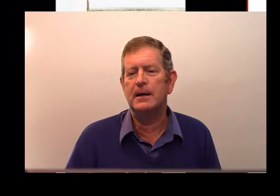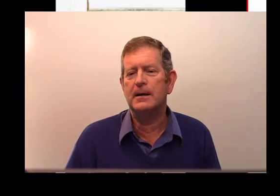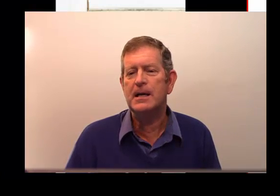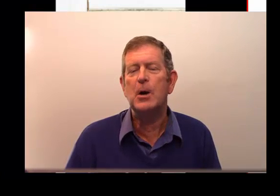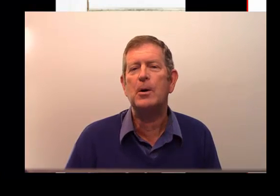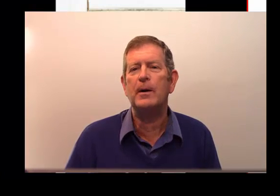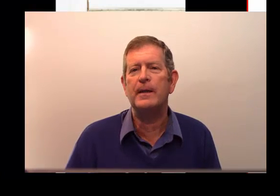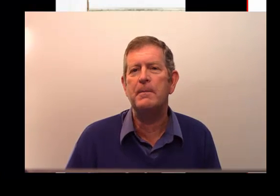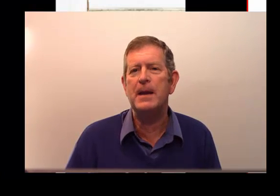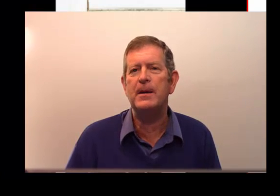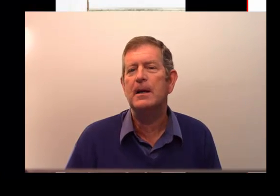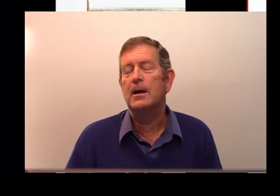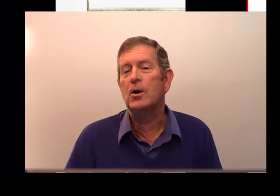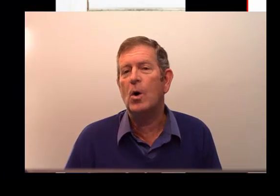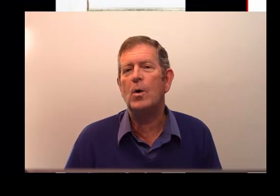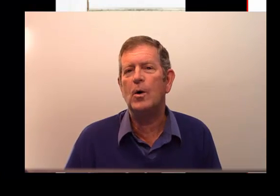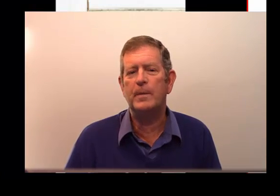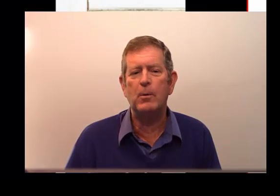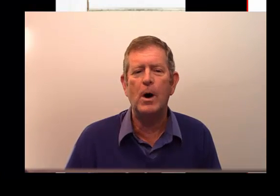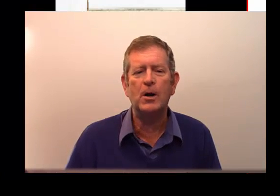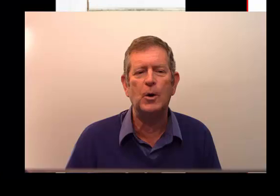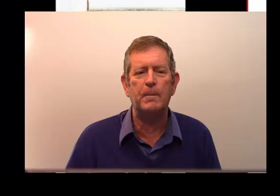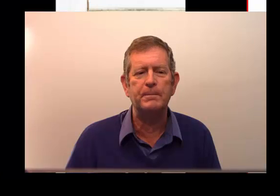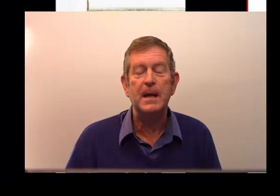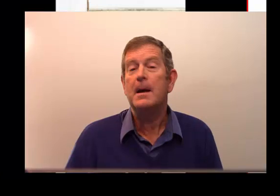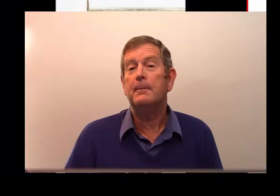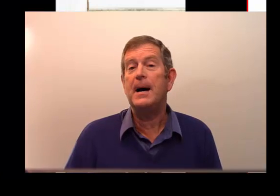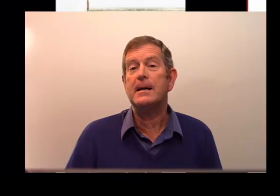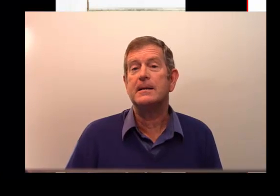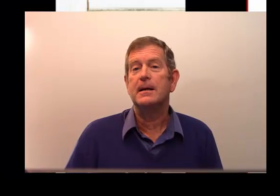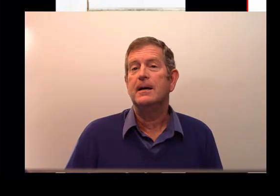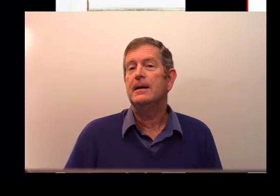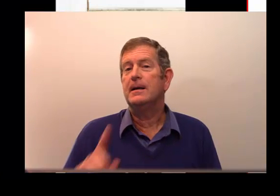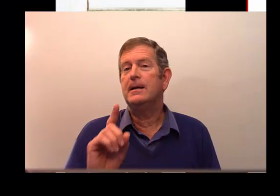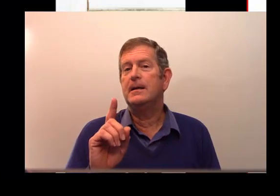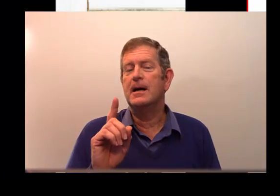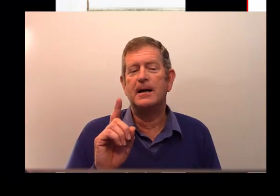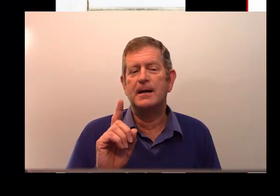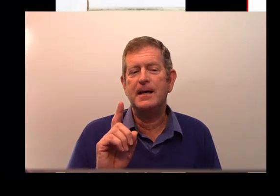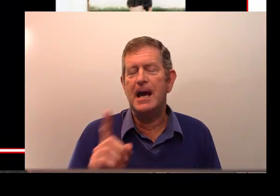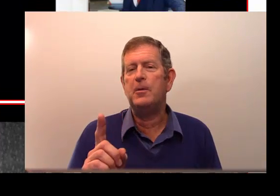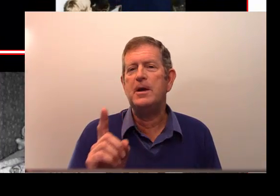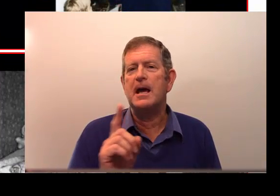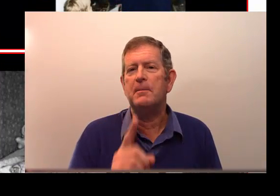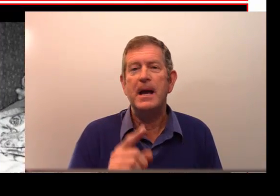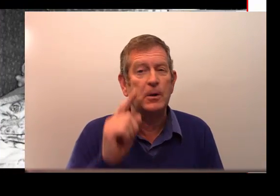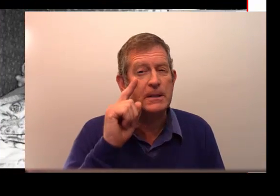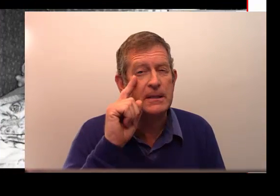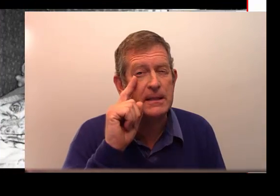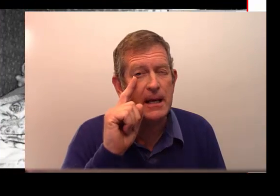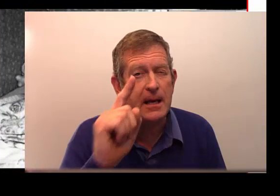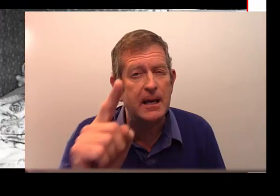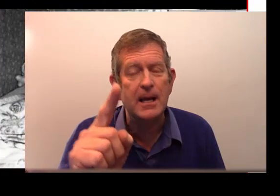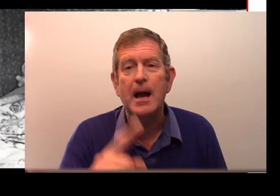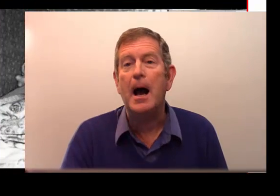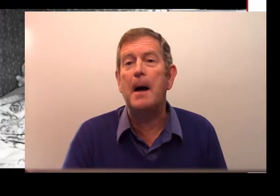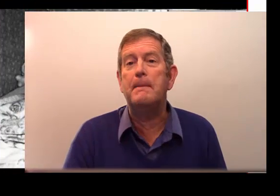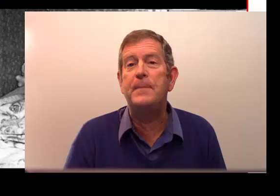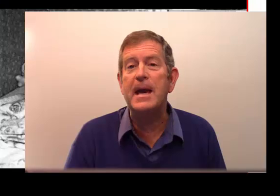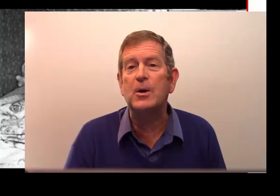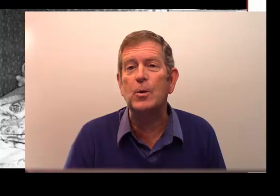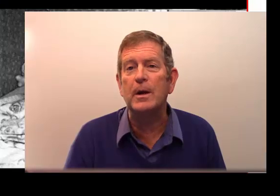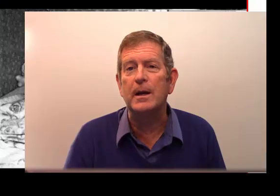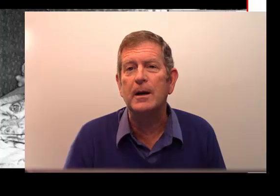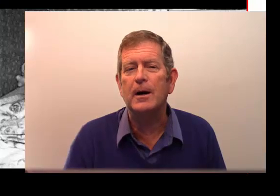and Carol and the baby go home. They walk home. But Kathy and Michael see